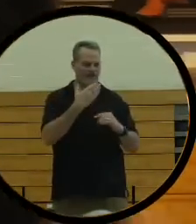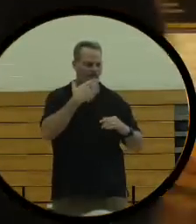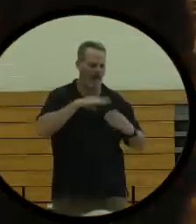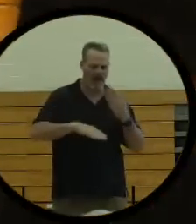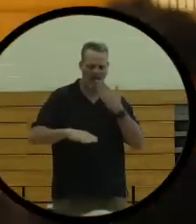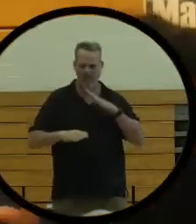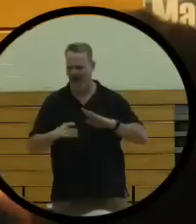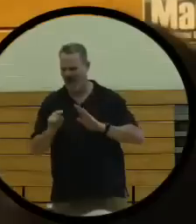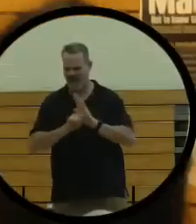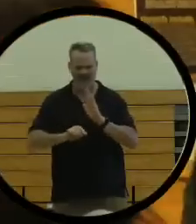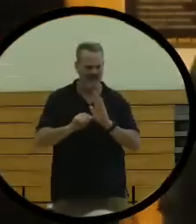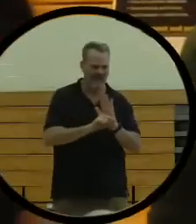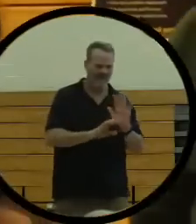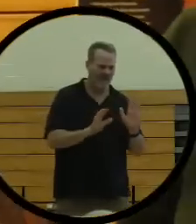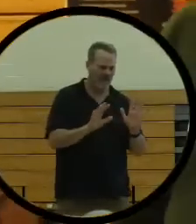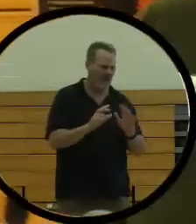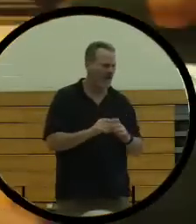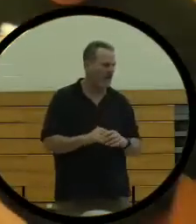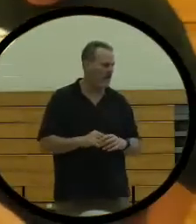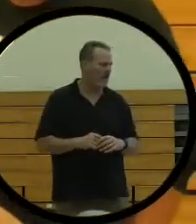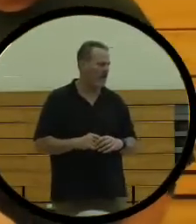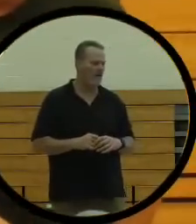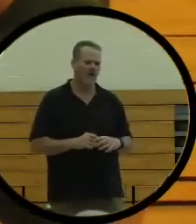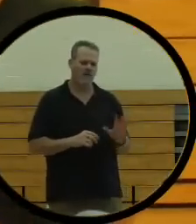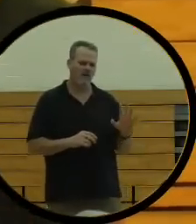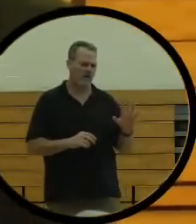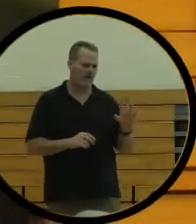situations that... No.